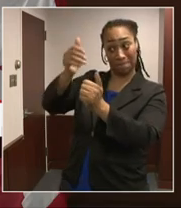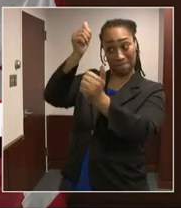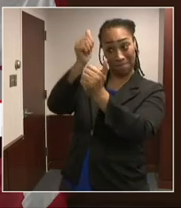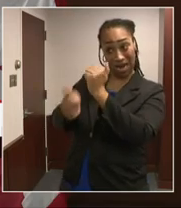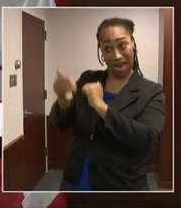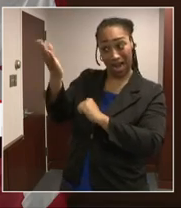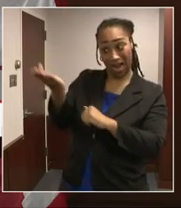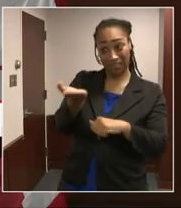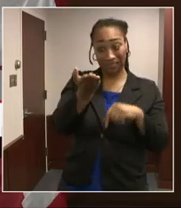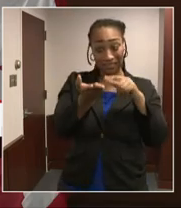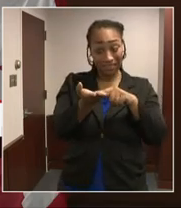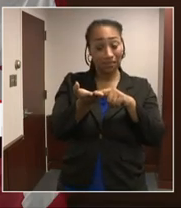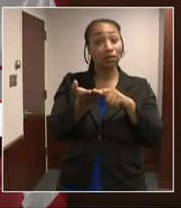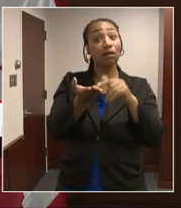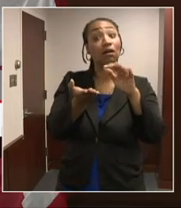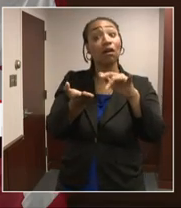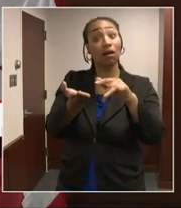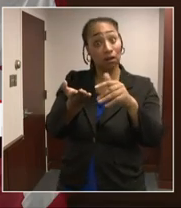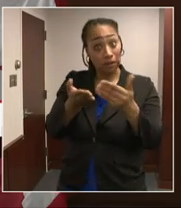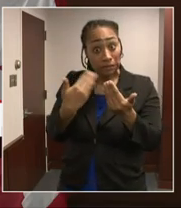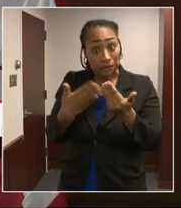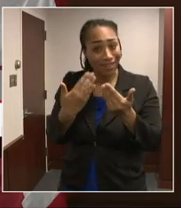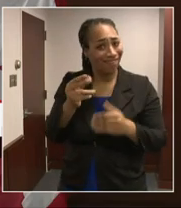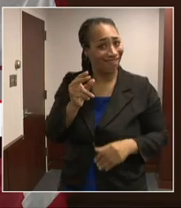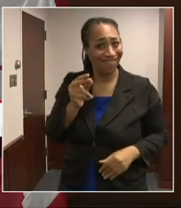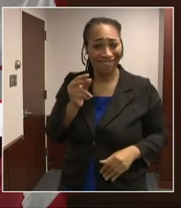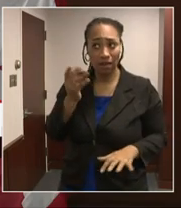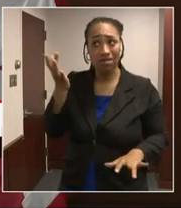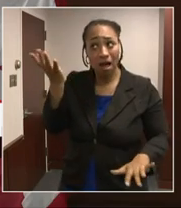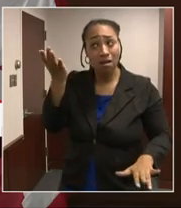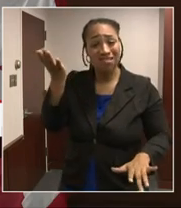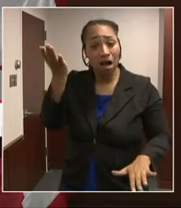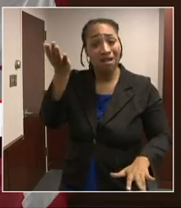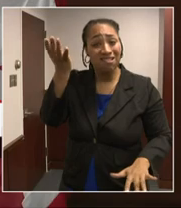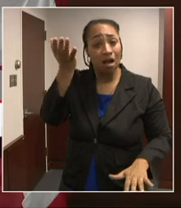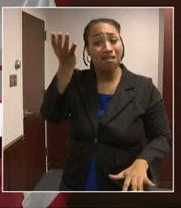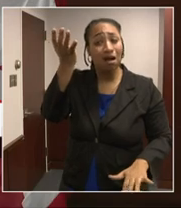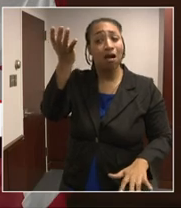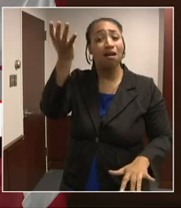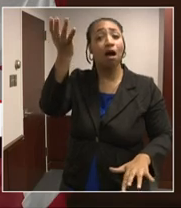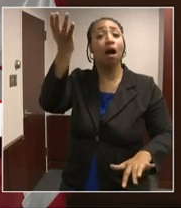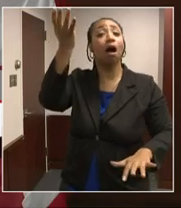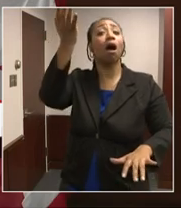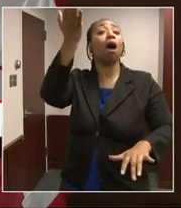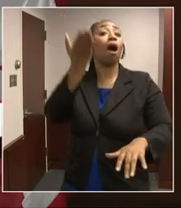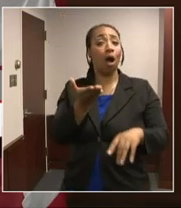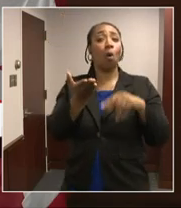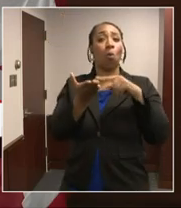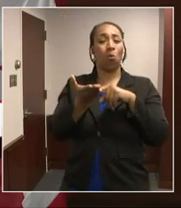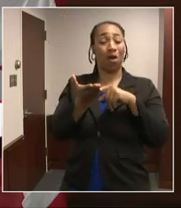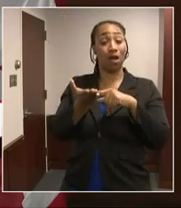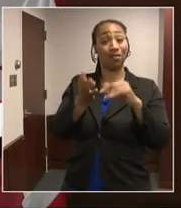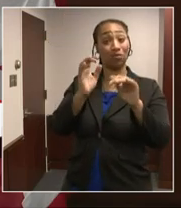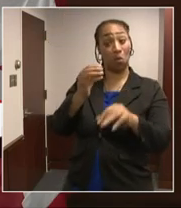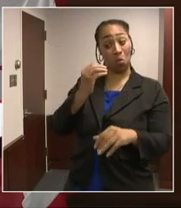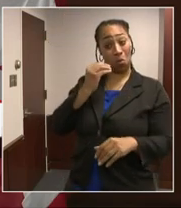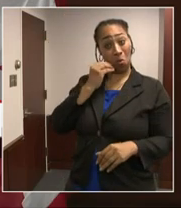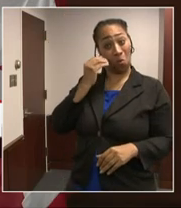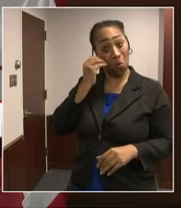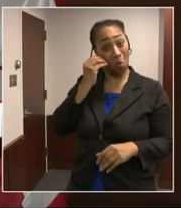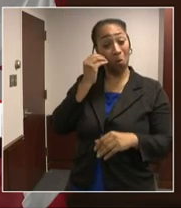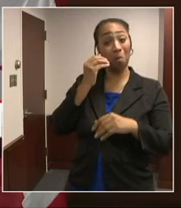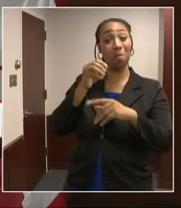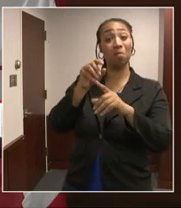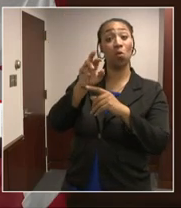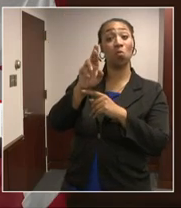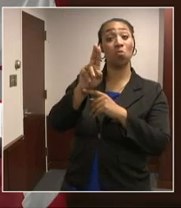simple. And so I would put a change to home rule in that category. It would have to get through the House, and it would have to get through